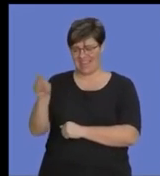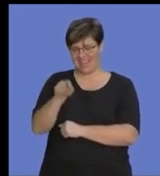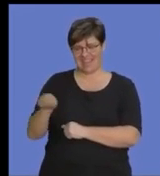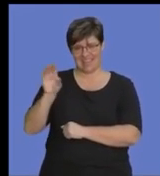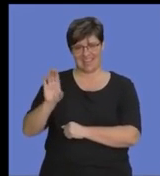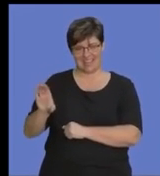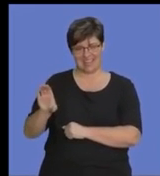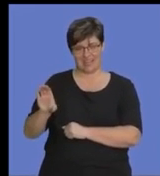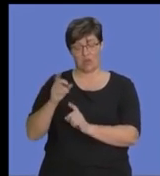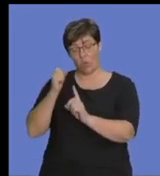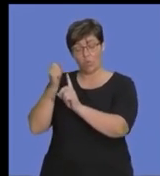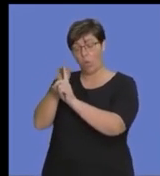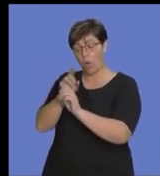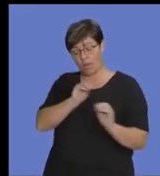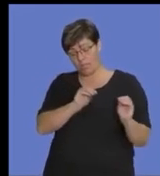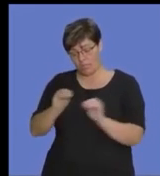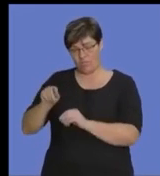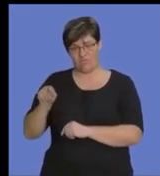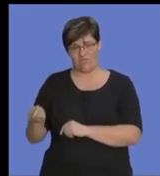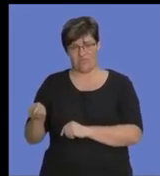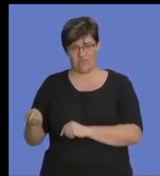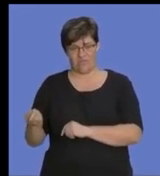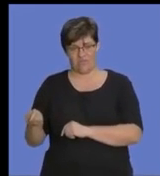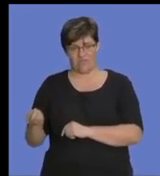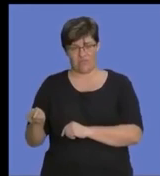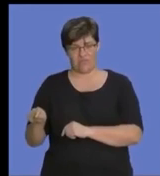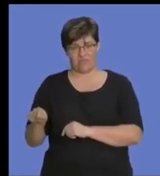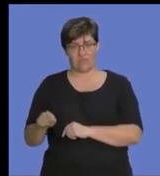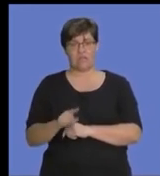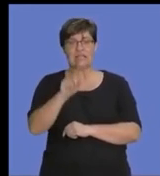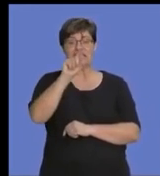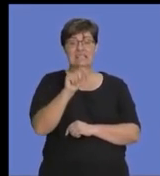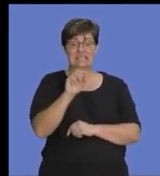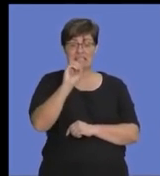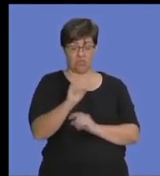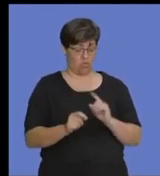that point. So the goal here is to move forward. But now